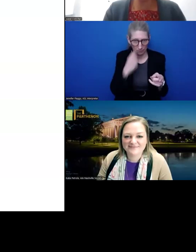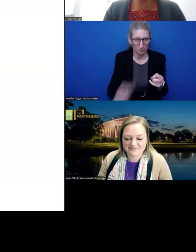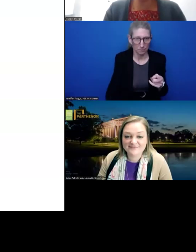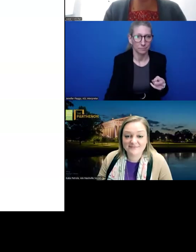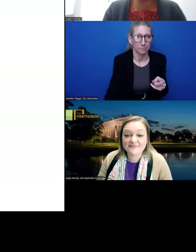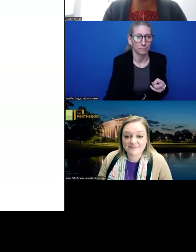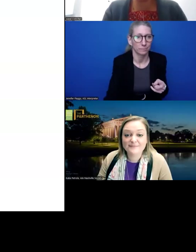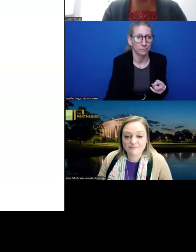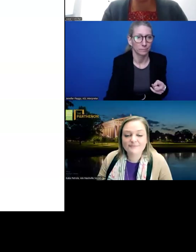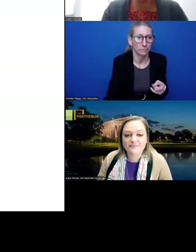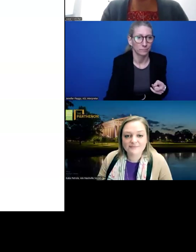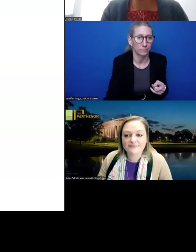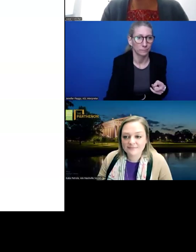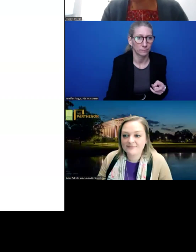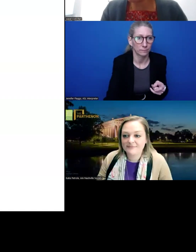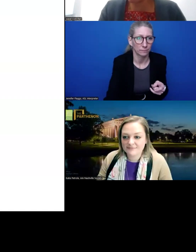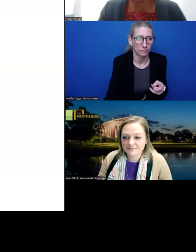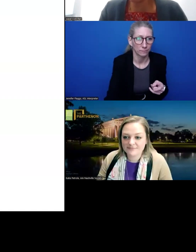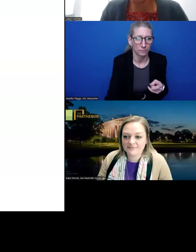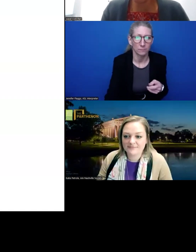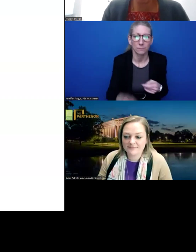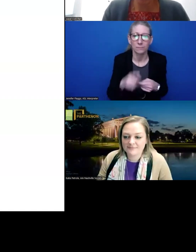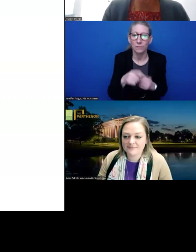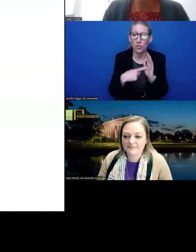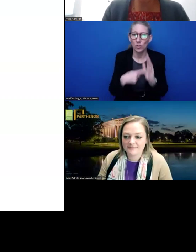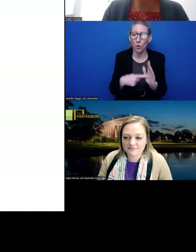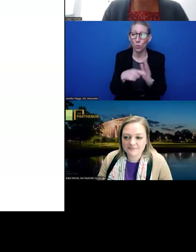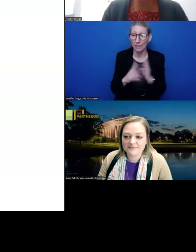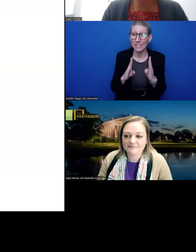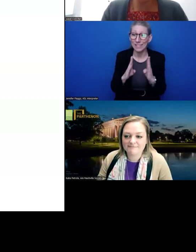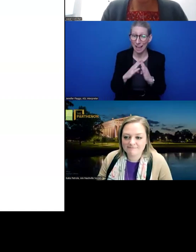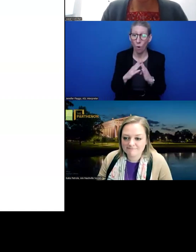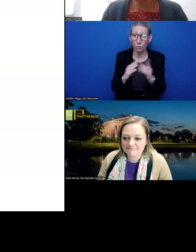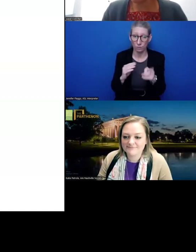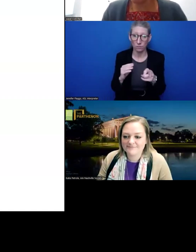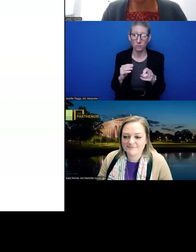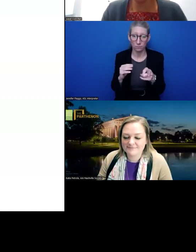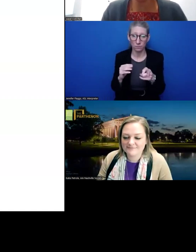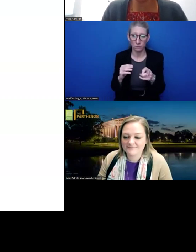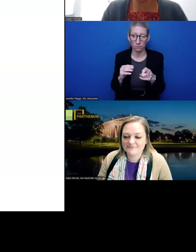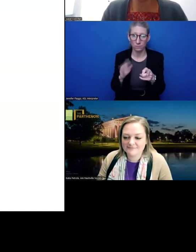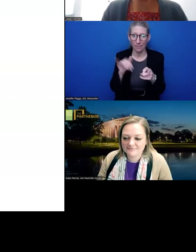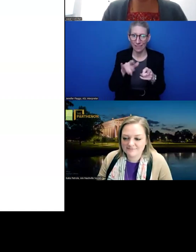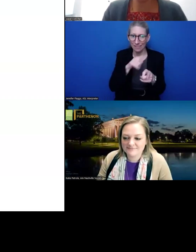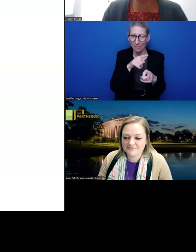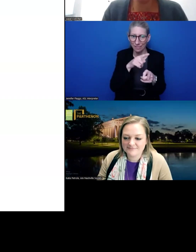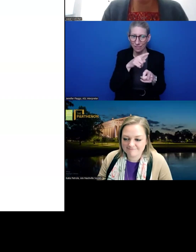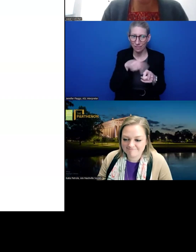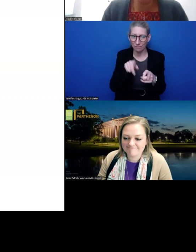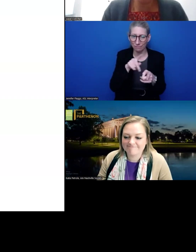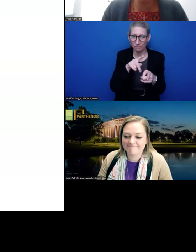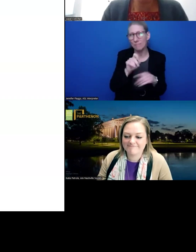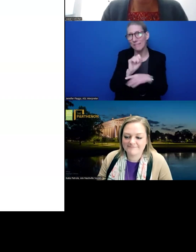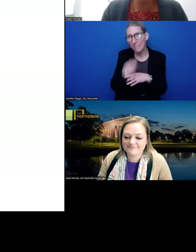Well, this map shows the towns that were basically defeated